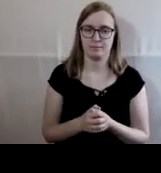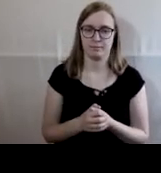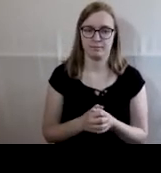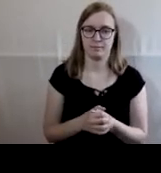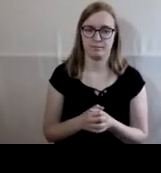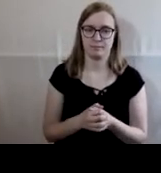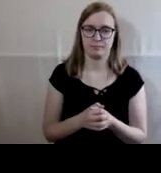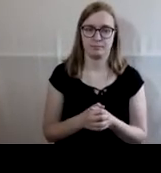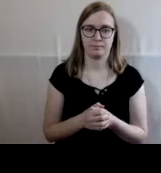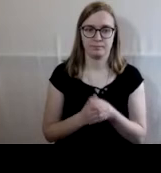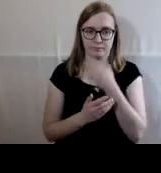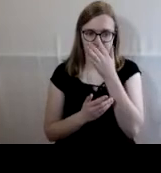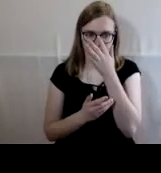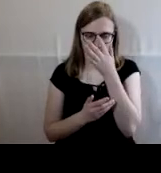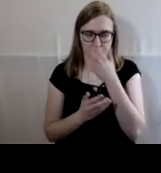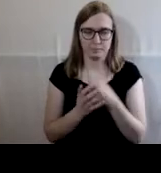do.